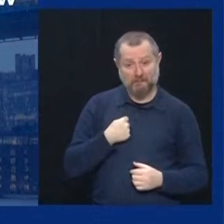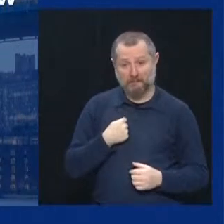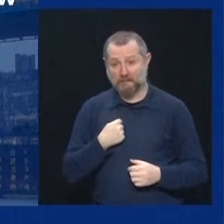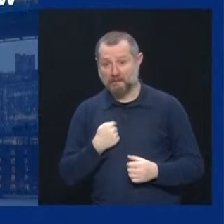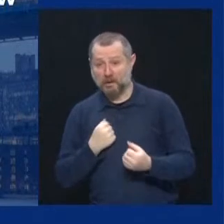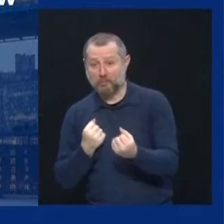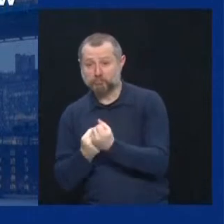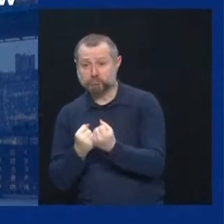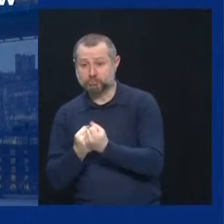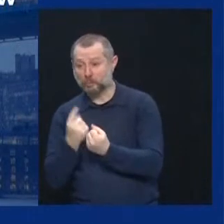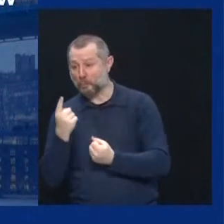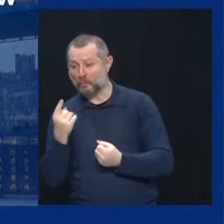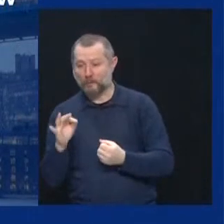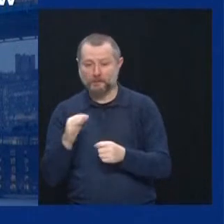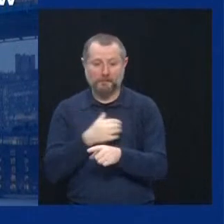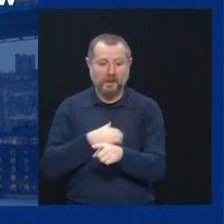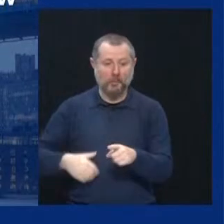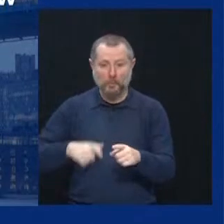endorsement in the New York City race?